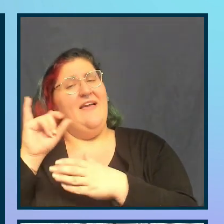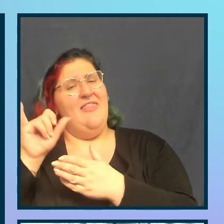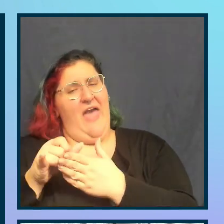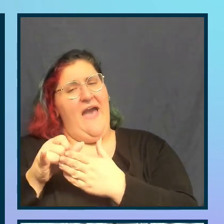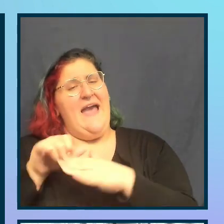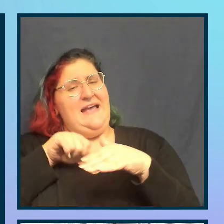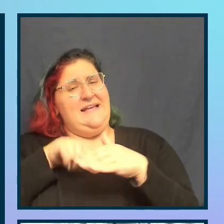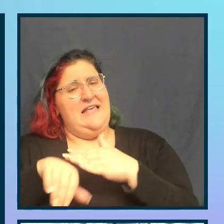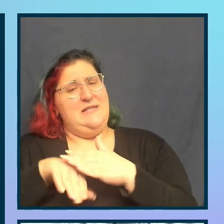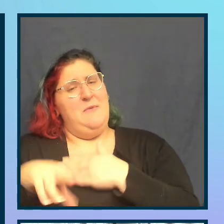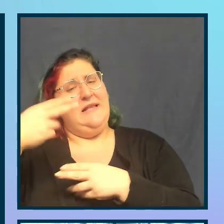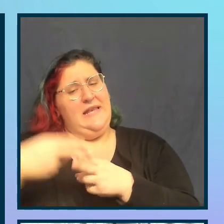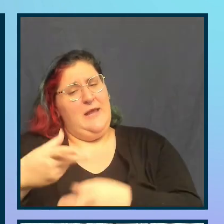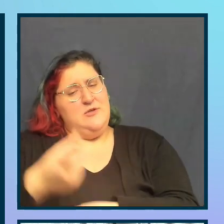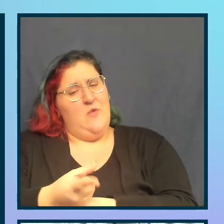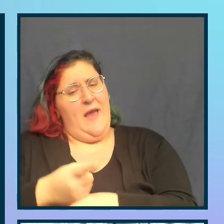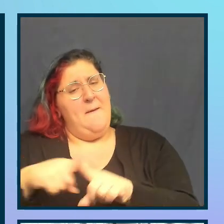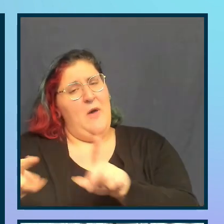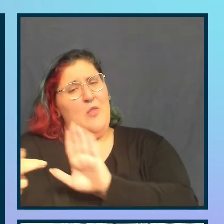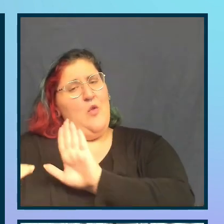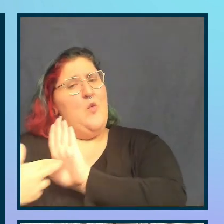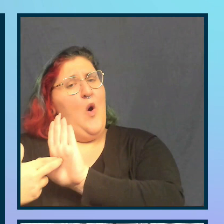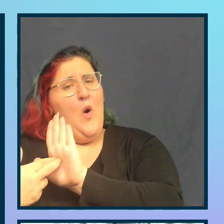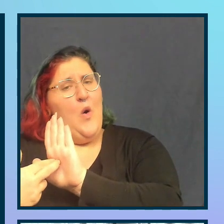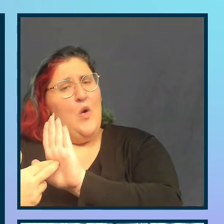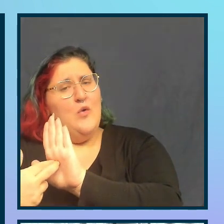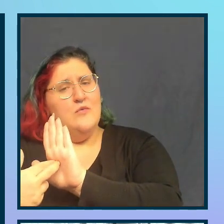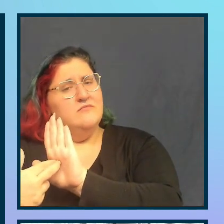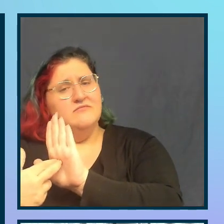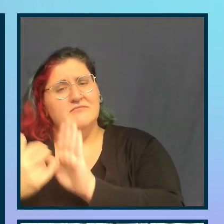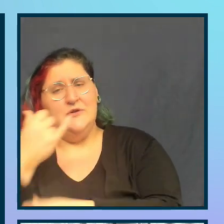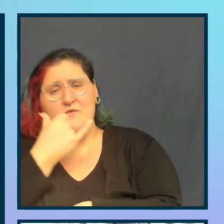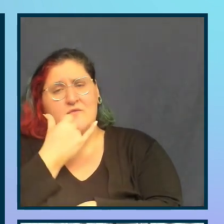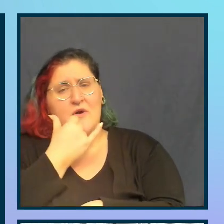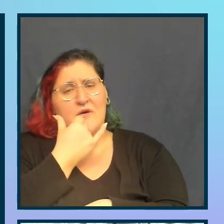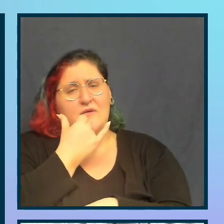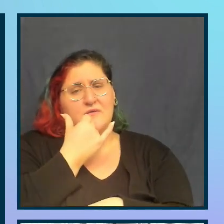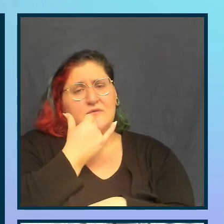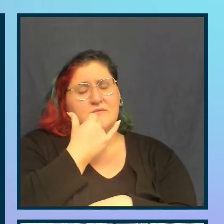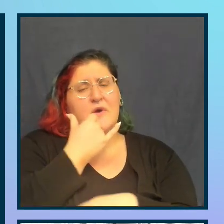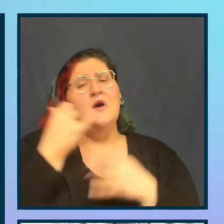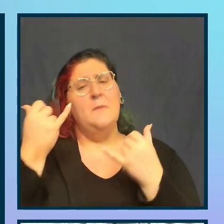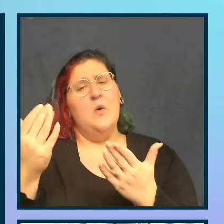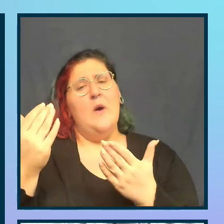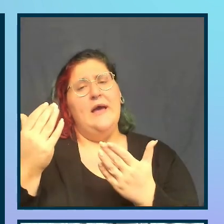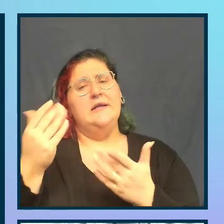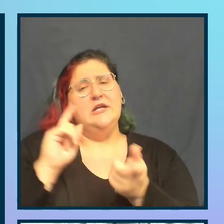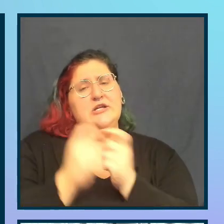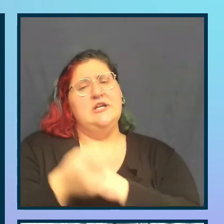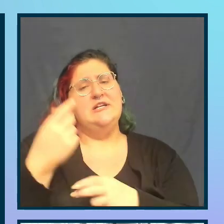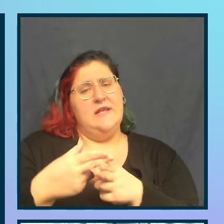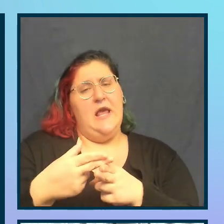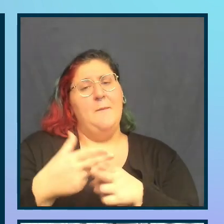I think this should probably be a button. So I'm going to go ahead and change the role there to what I think it should be. And then for my element states, I'm going to